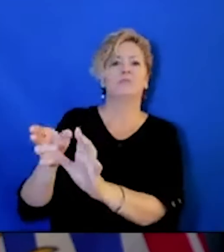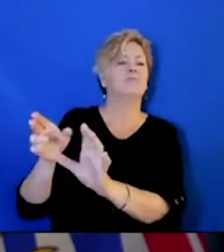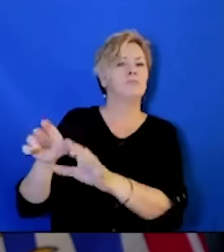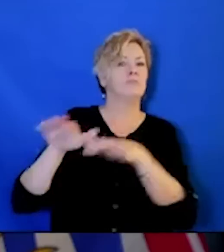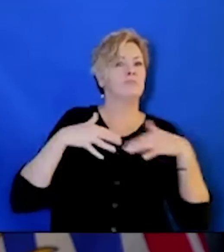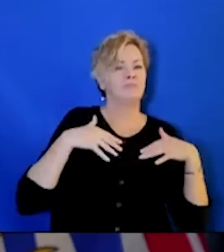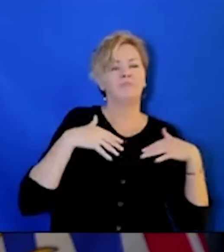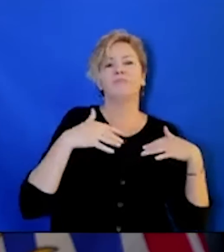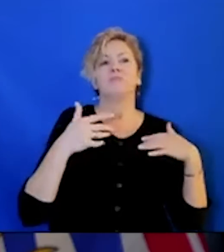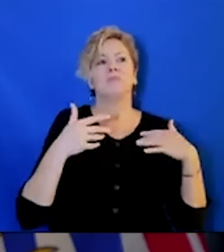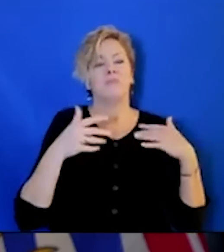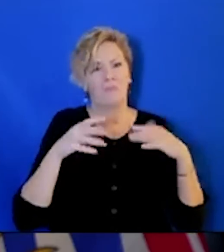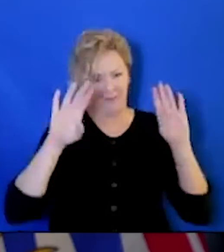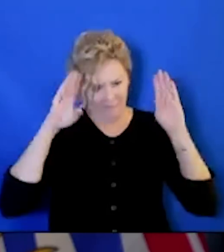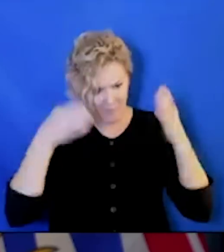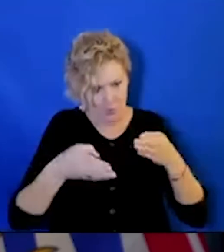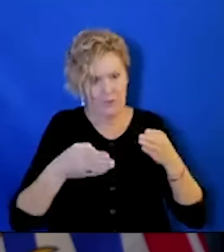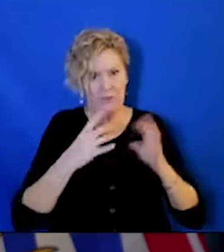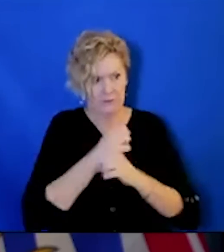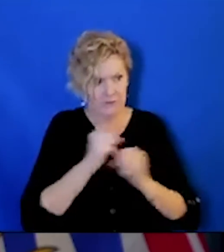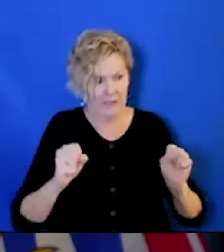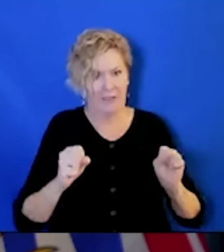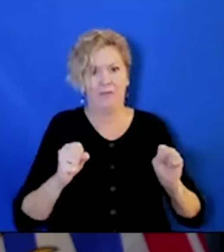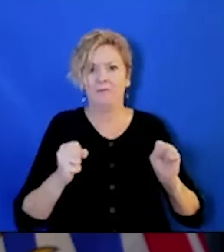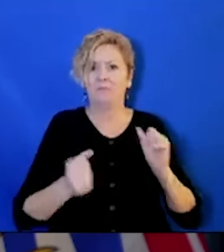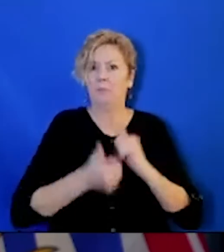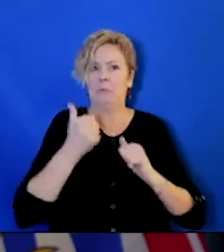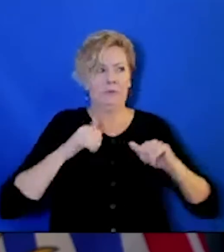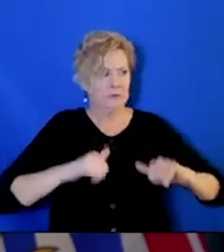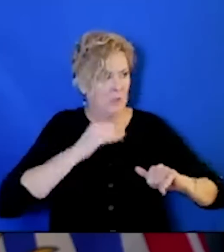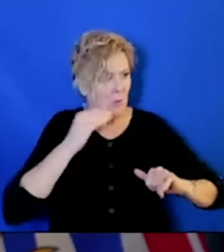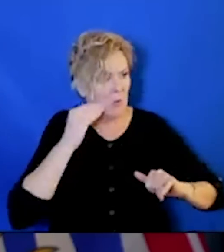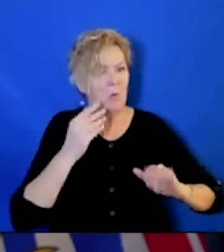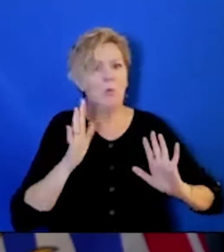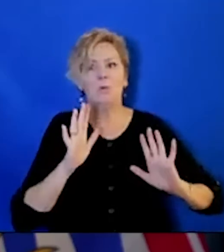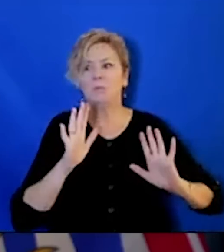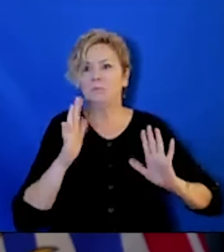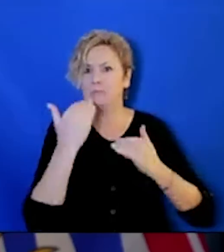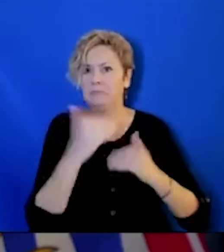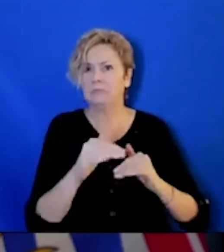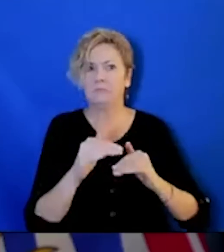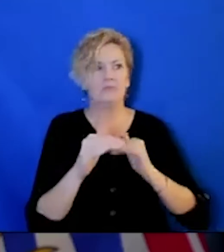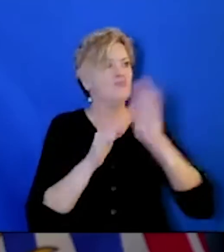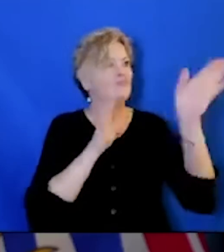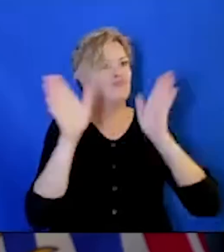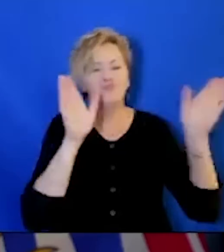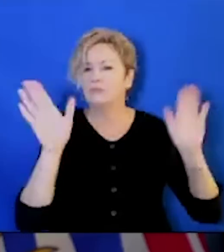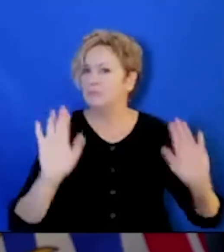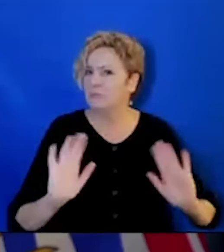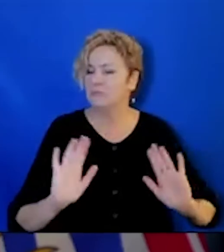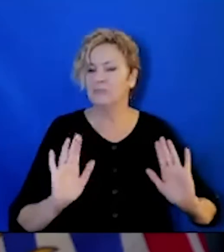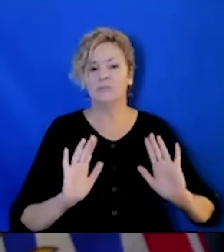and focusing on our priorities. For those regions included in the regional orders, we ask that you prioritize